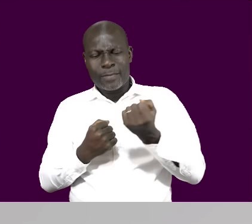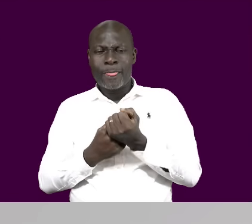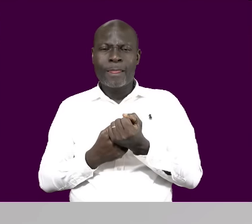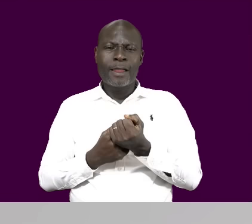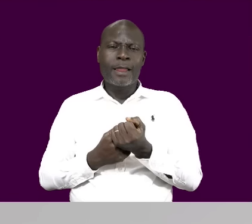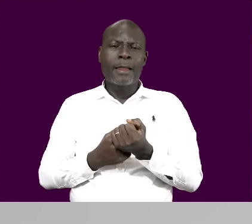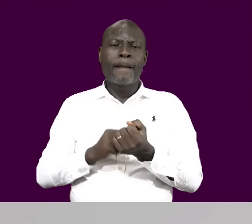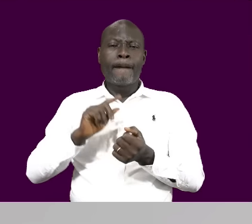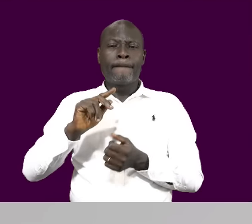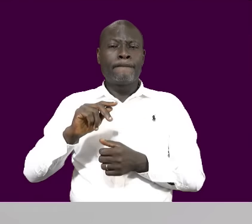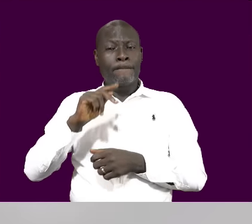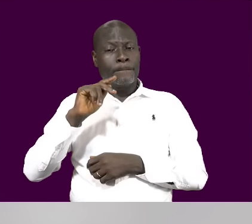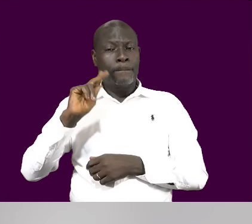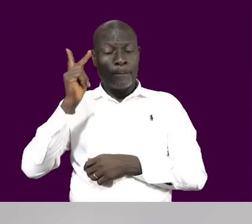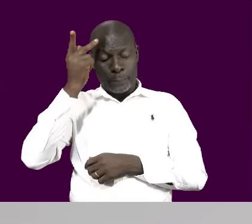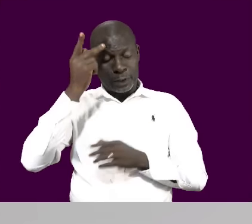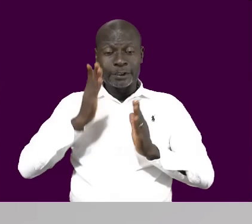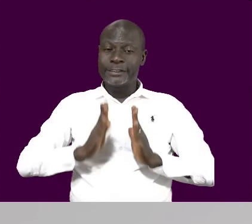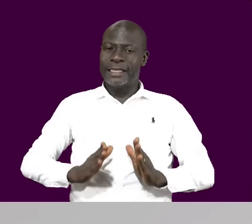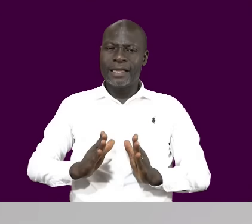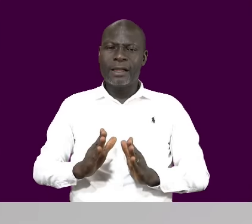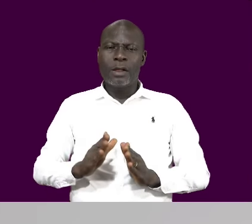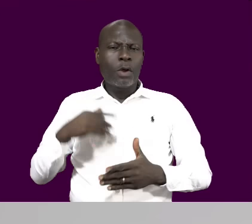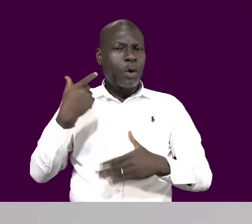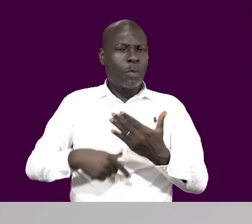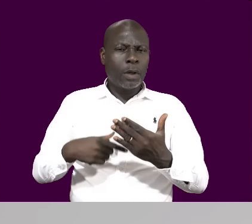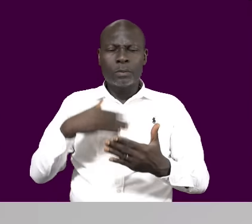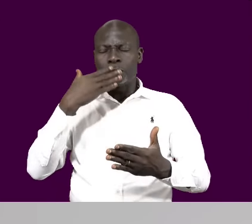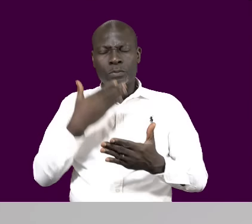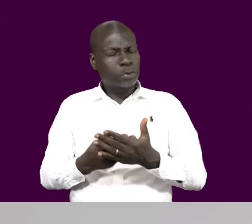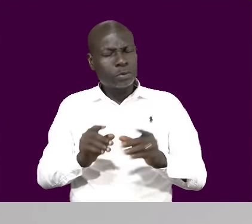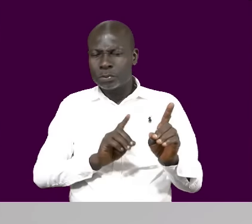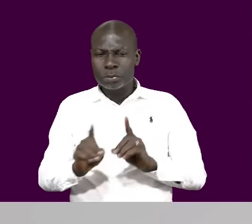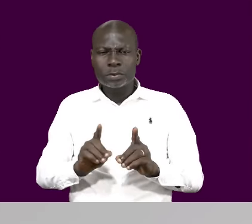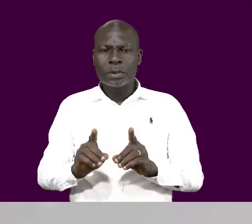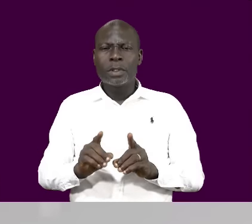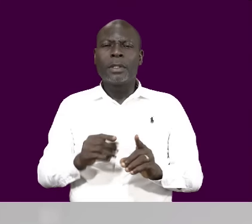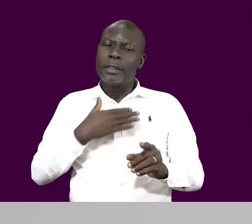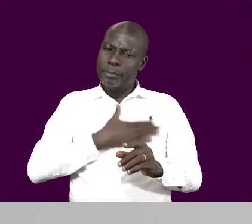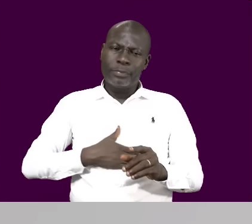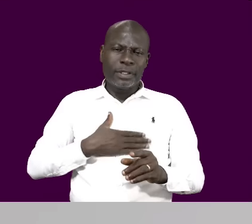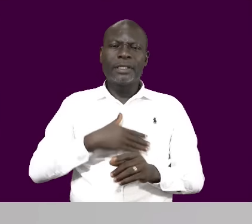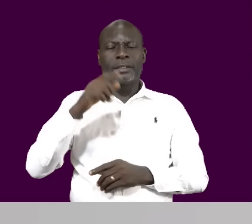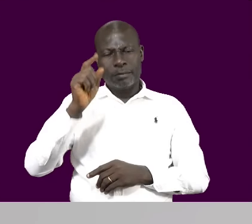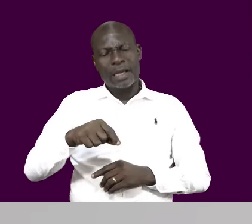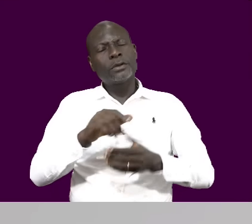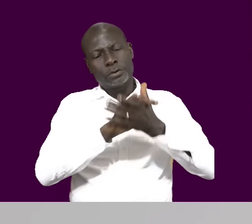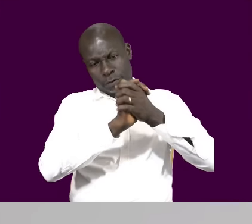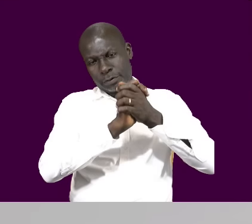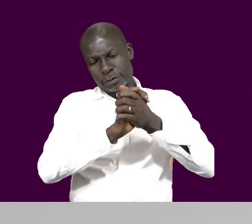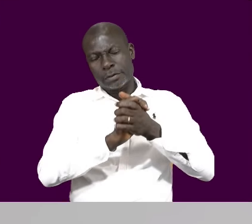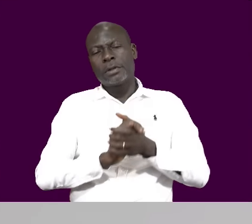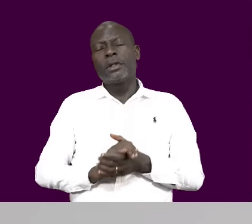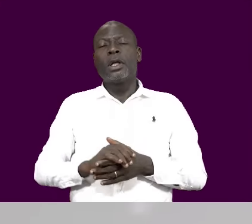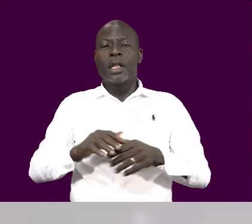politicians na de e ka ene se se ye ye ade na se ye no yia enipa ebe support yen mba ye